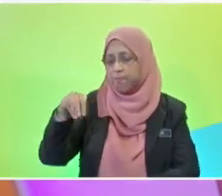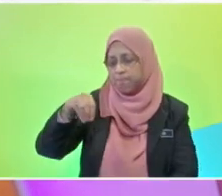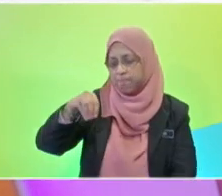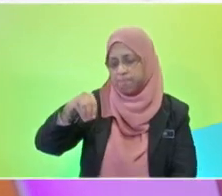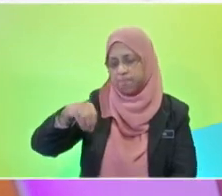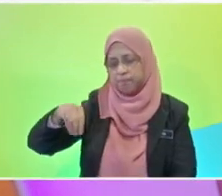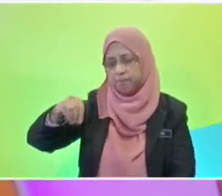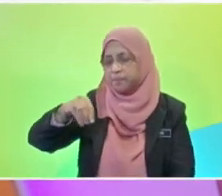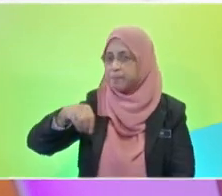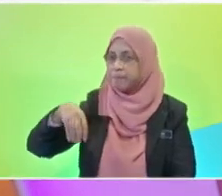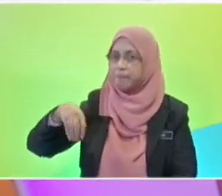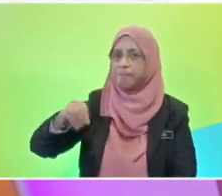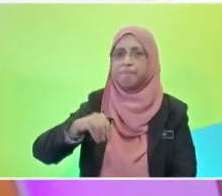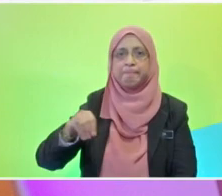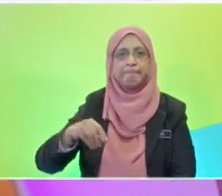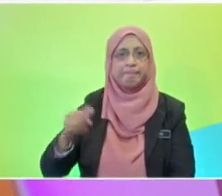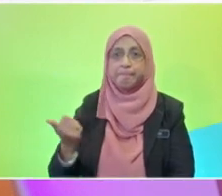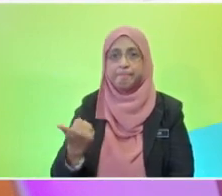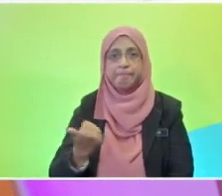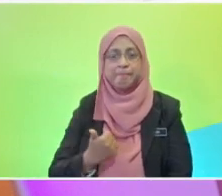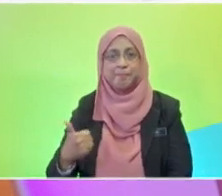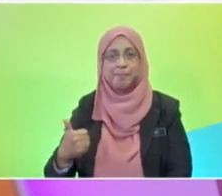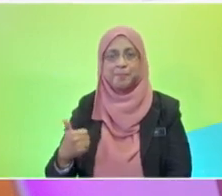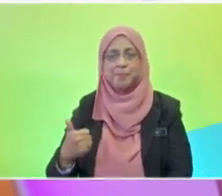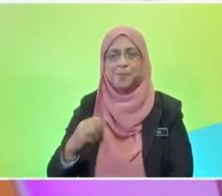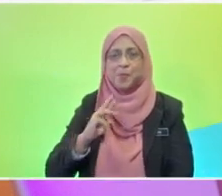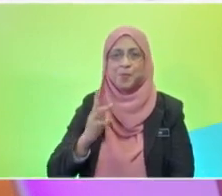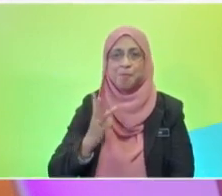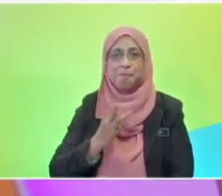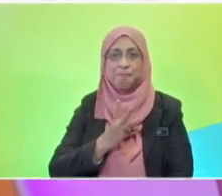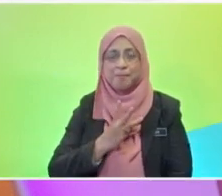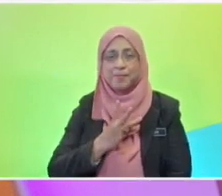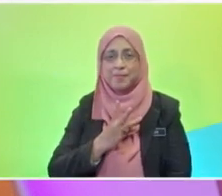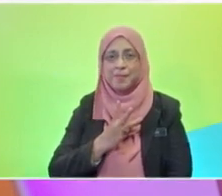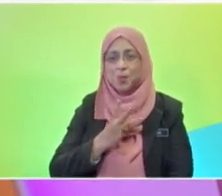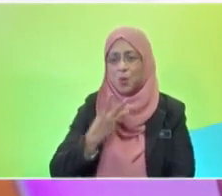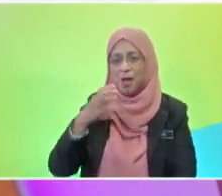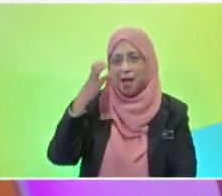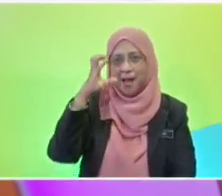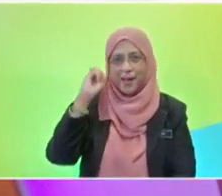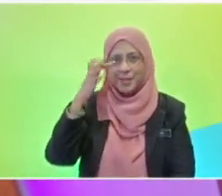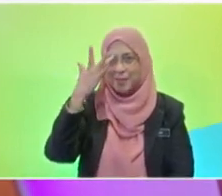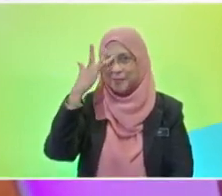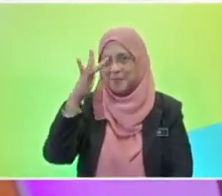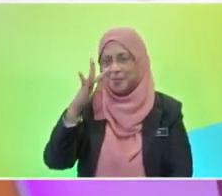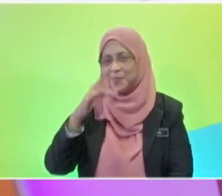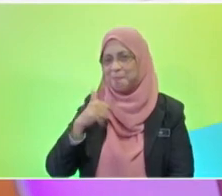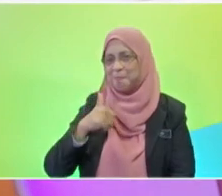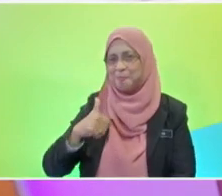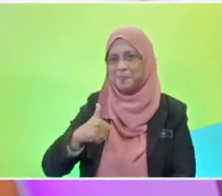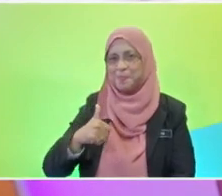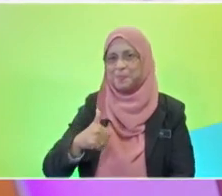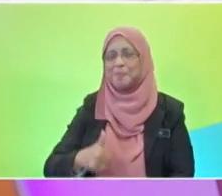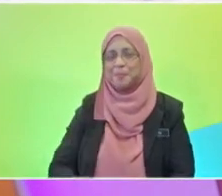it out. Yes. Okay. Wow, we have become a master now, Chris. Thank you, teacher. Yeah, because you have